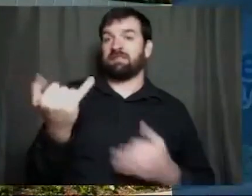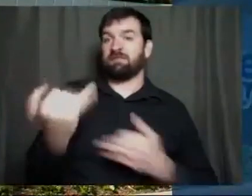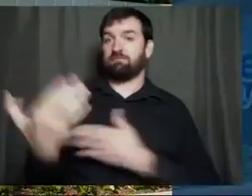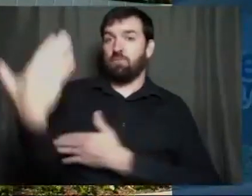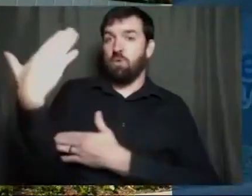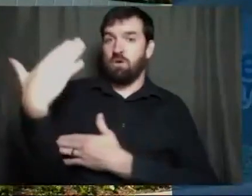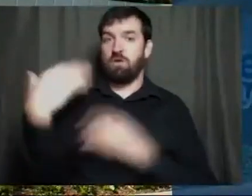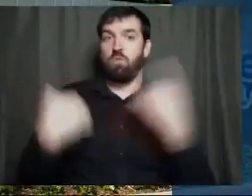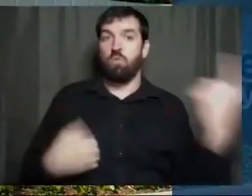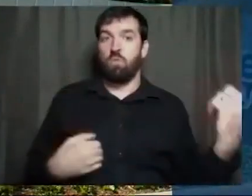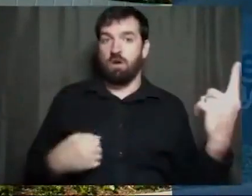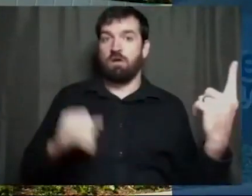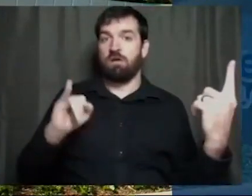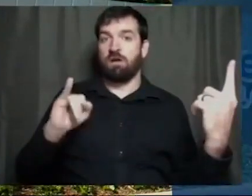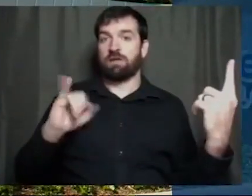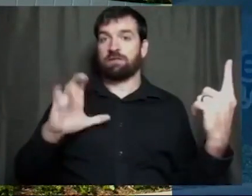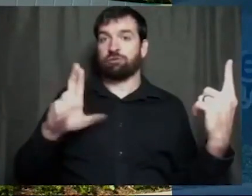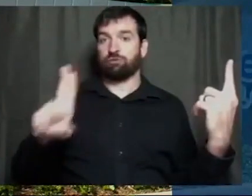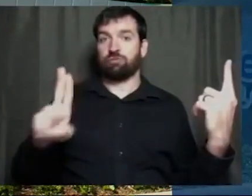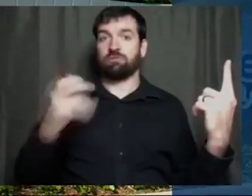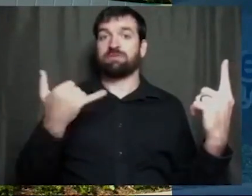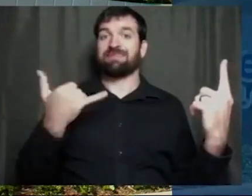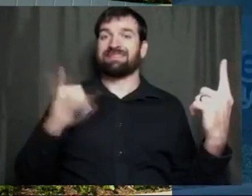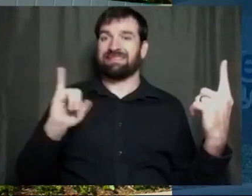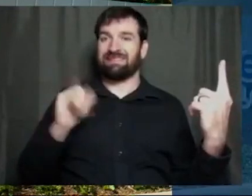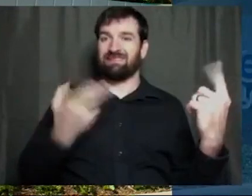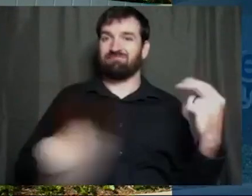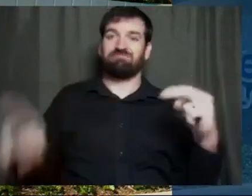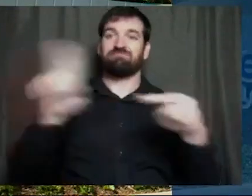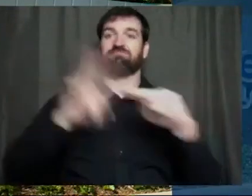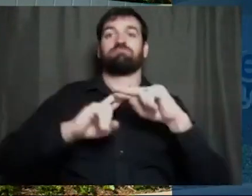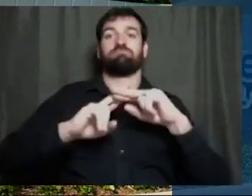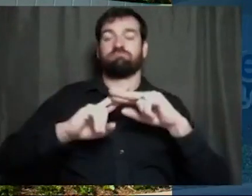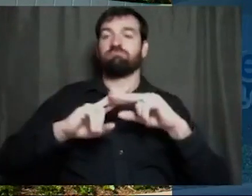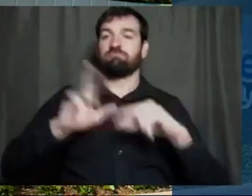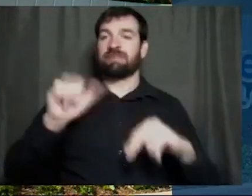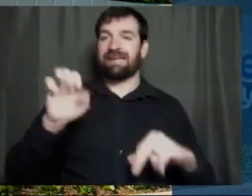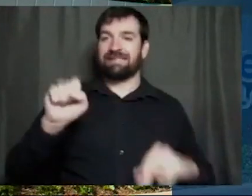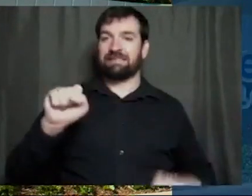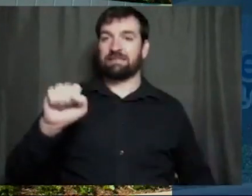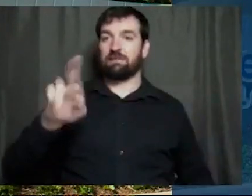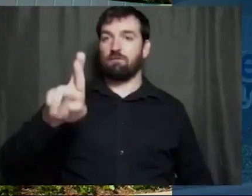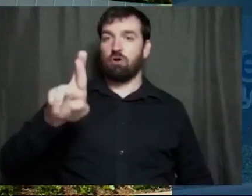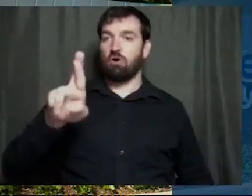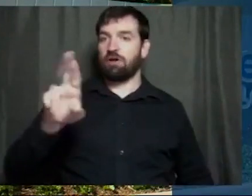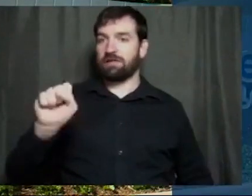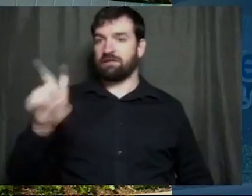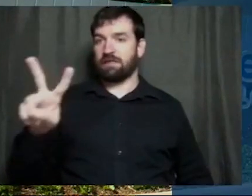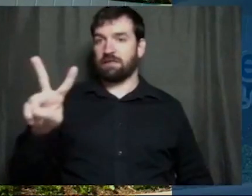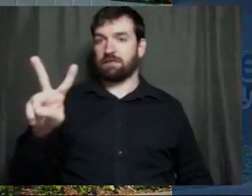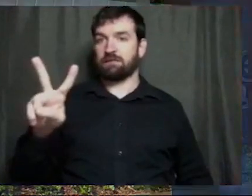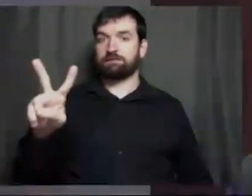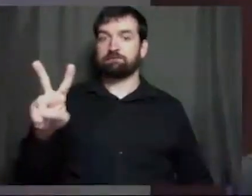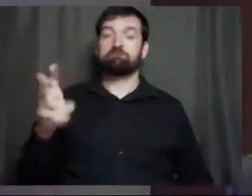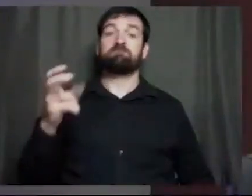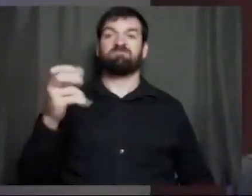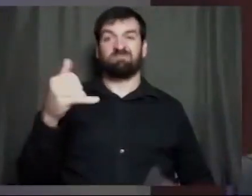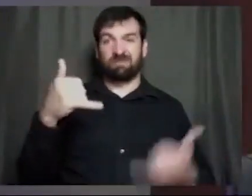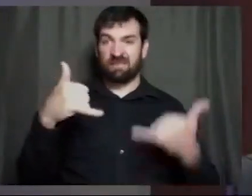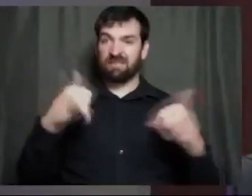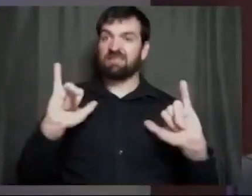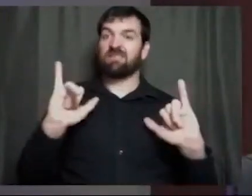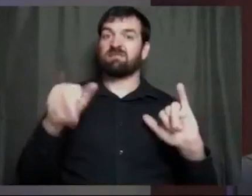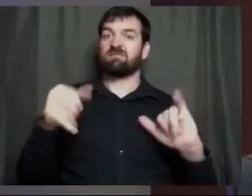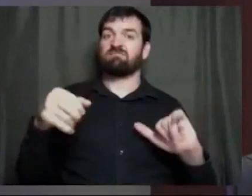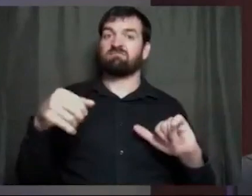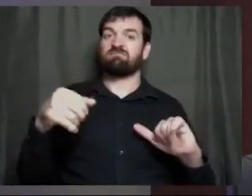ICU. And we're still seeing an increased number of RSV cases. We've consistently had a high level of